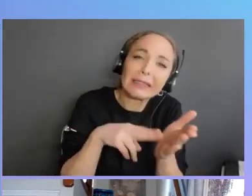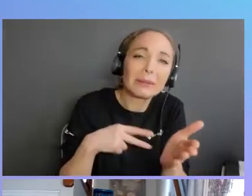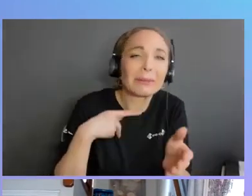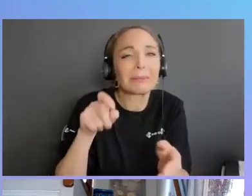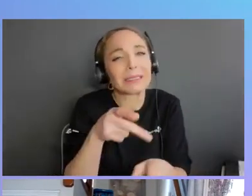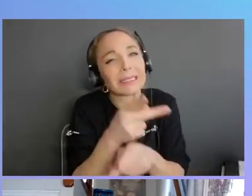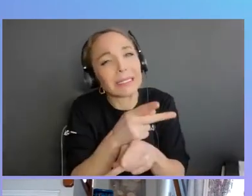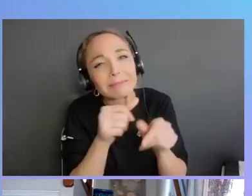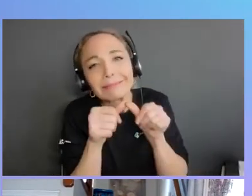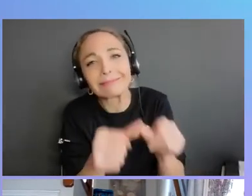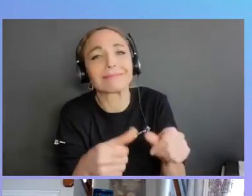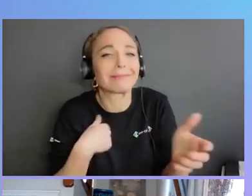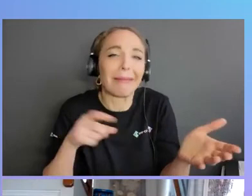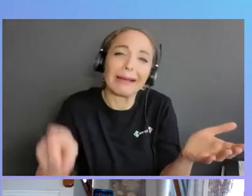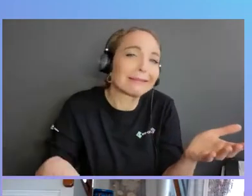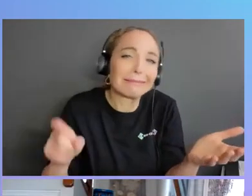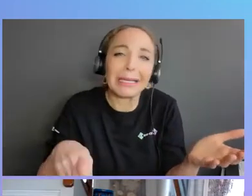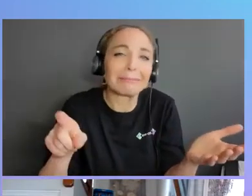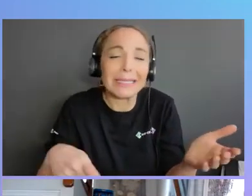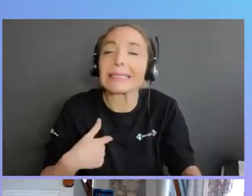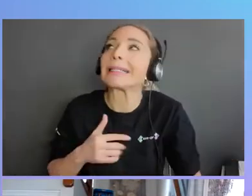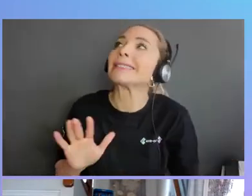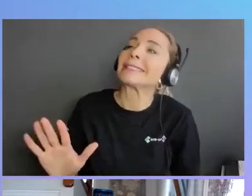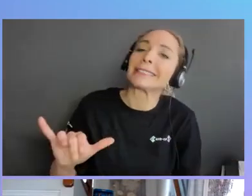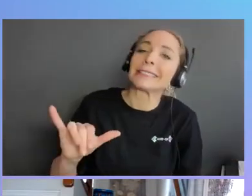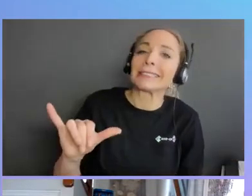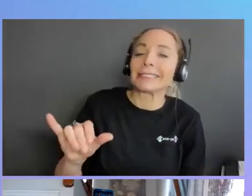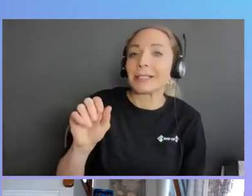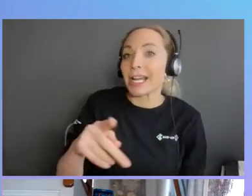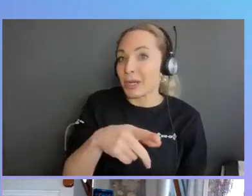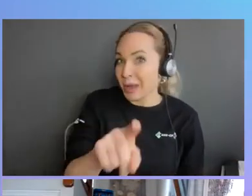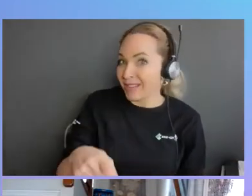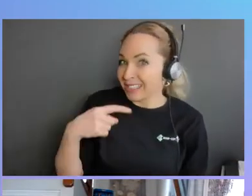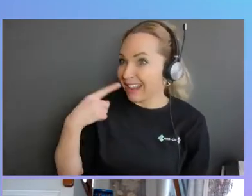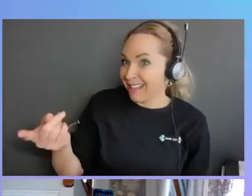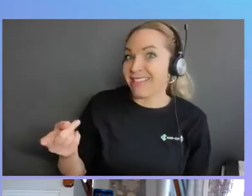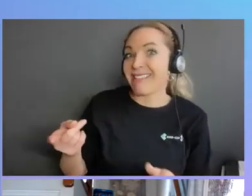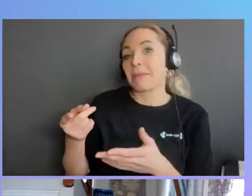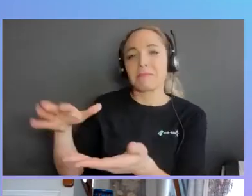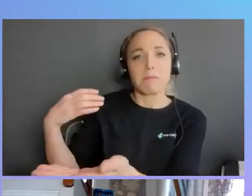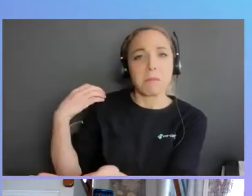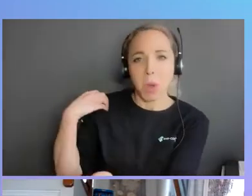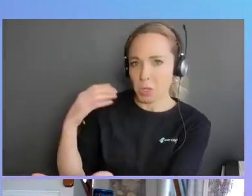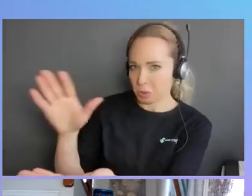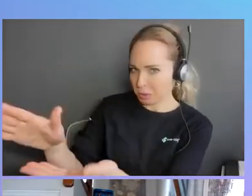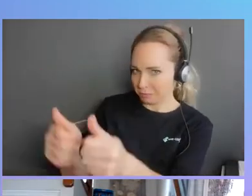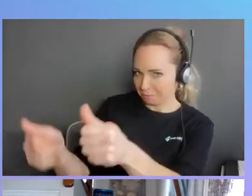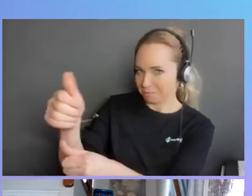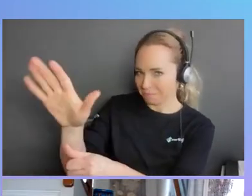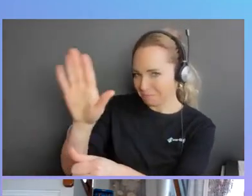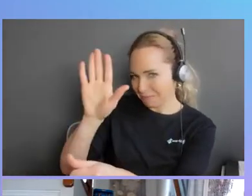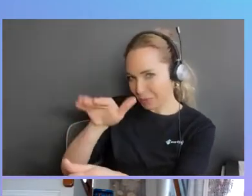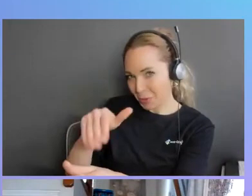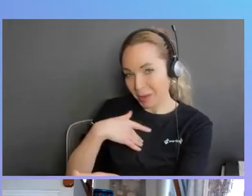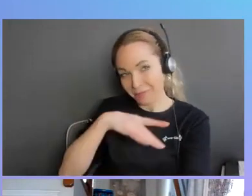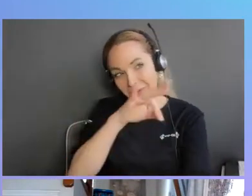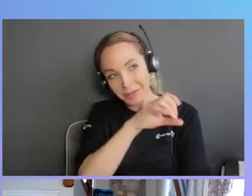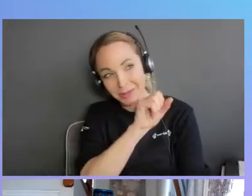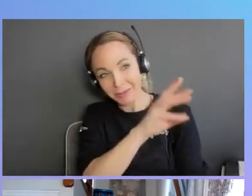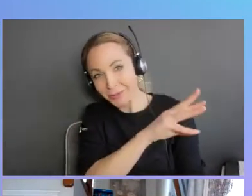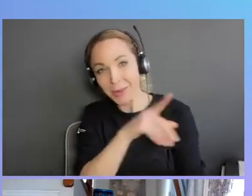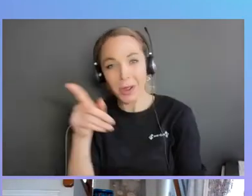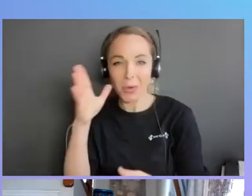walk in and say, hey, boss, I found this new software. It's so much better. And if we get it, we're going to make so much more money.